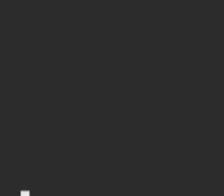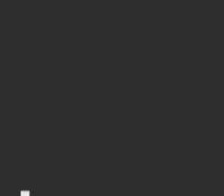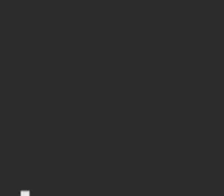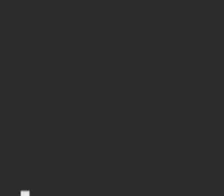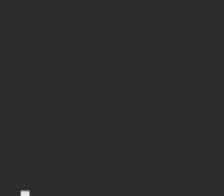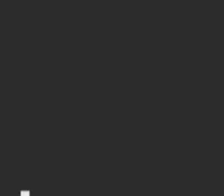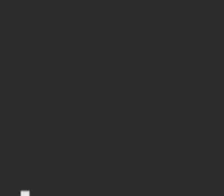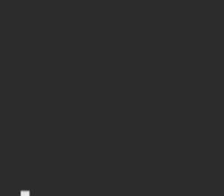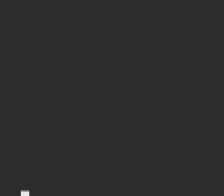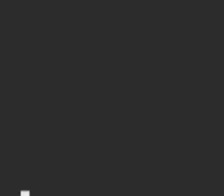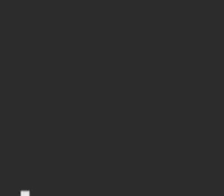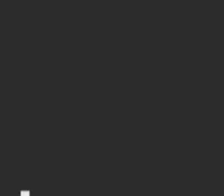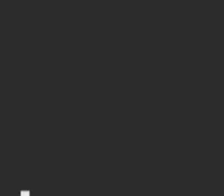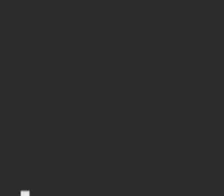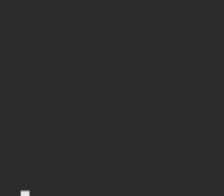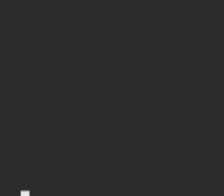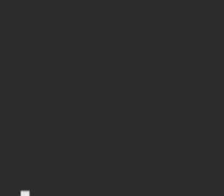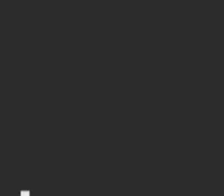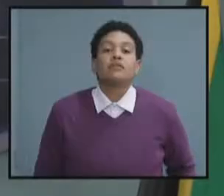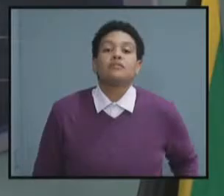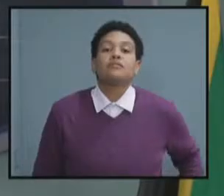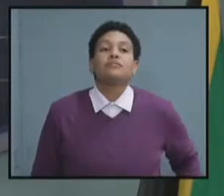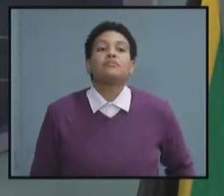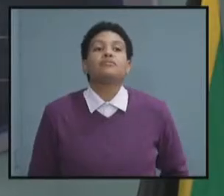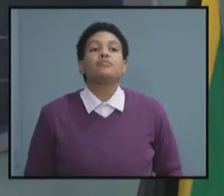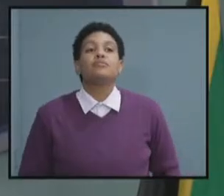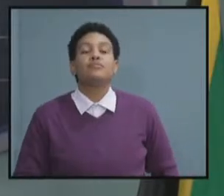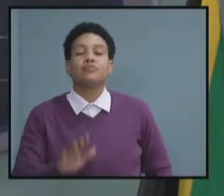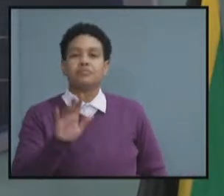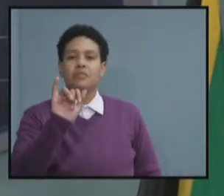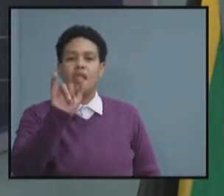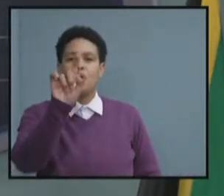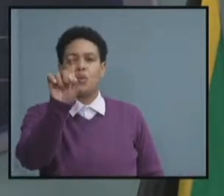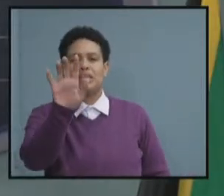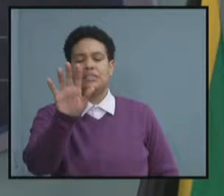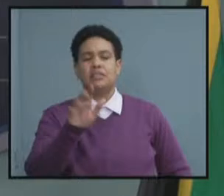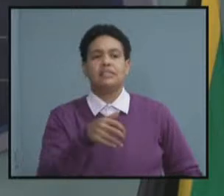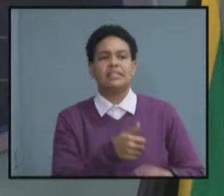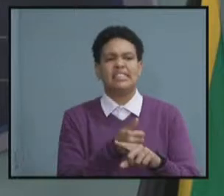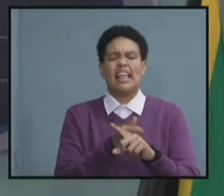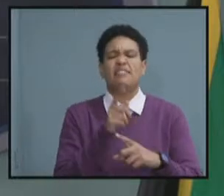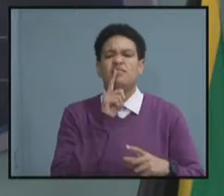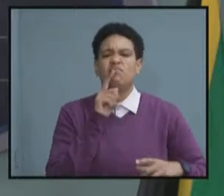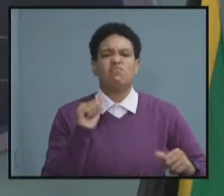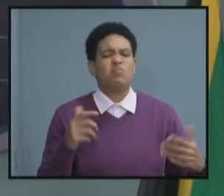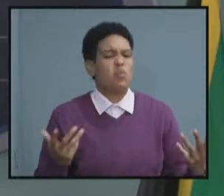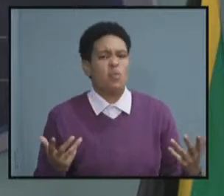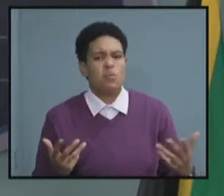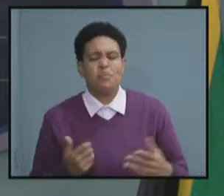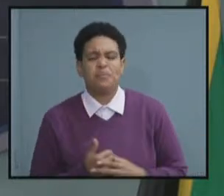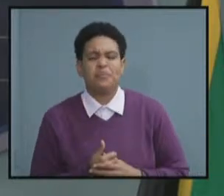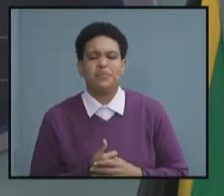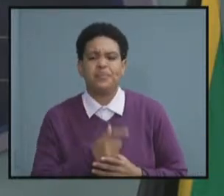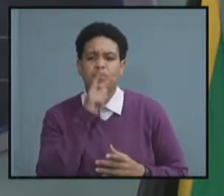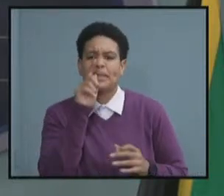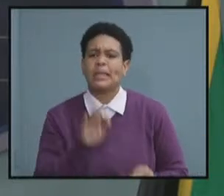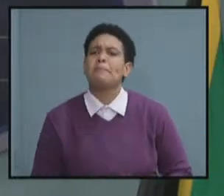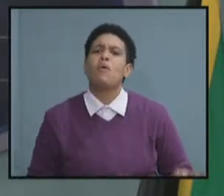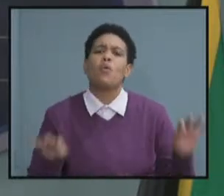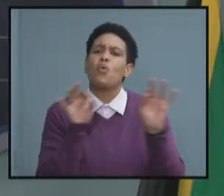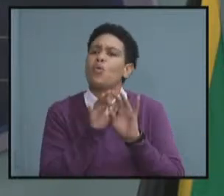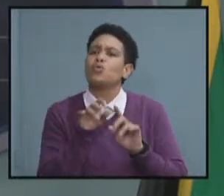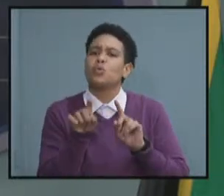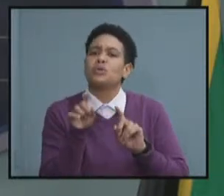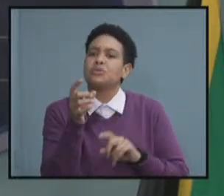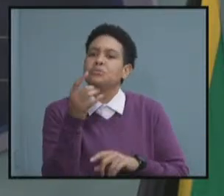we have COVID-19 and have to live with it? You know, Deshaun, that question is a very important